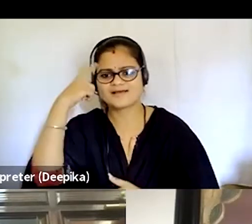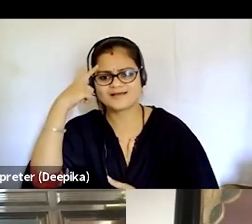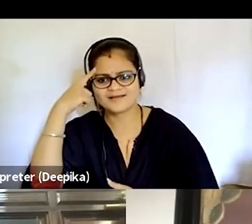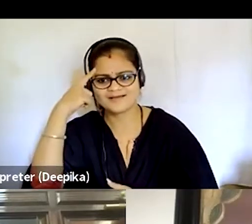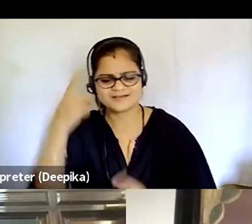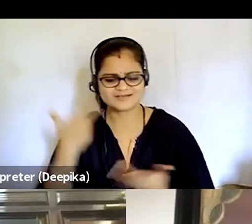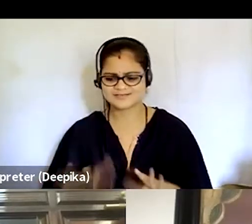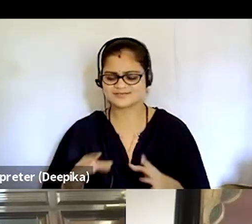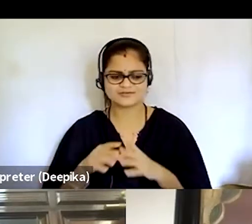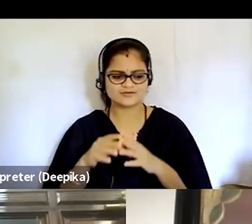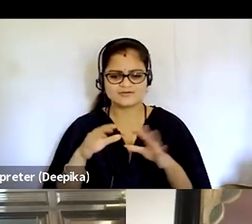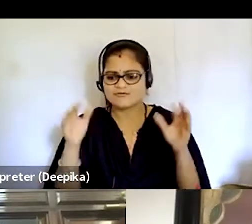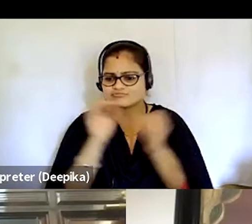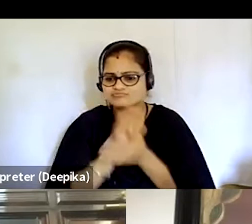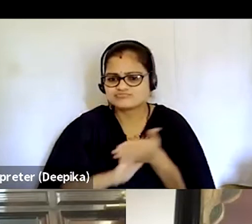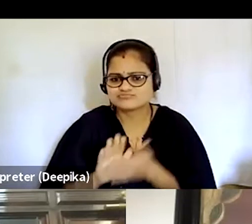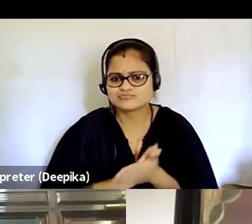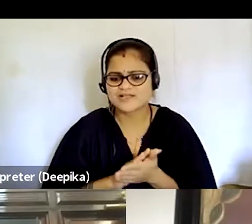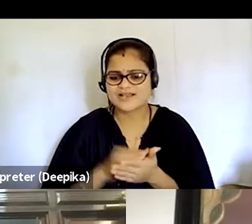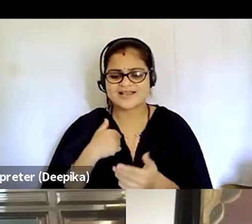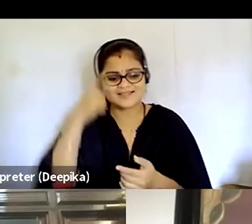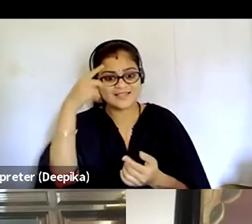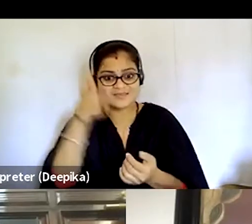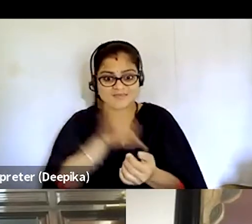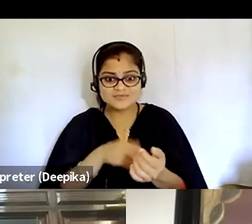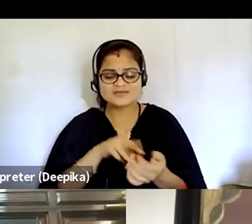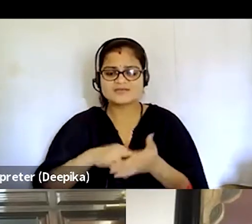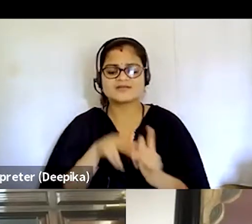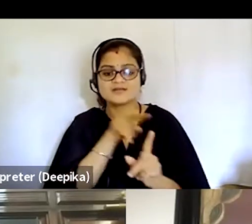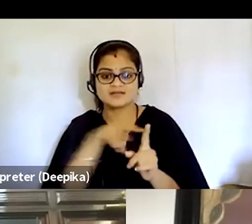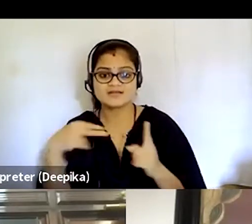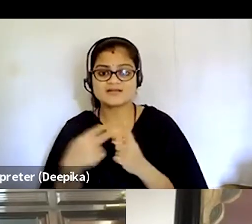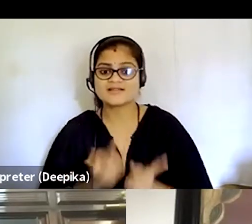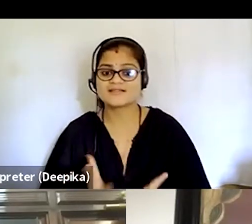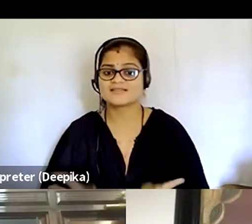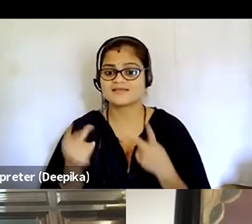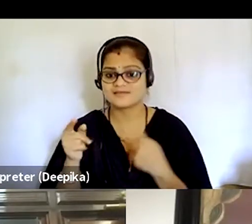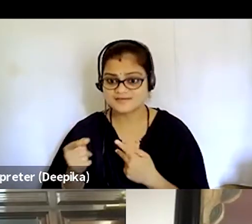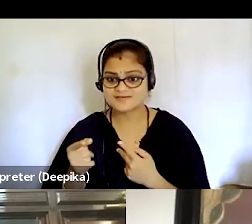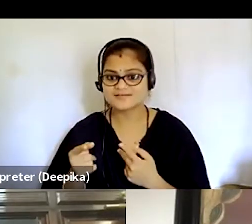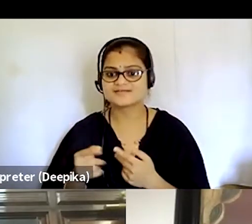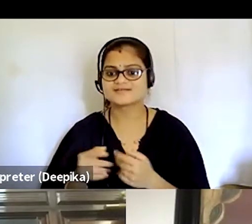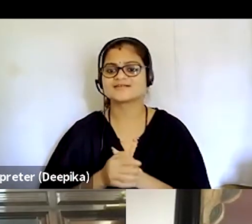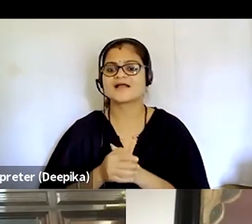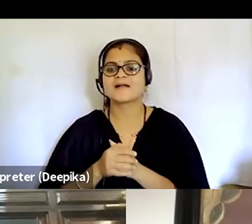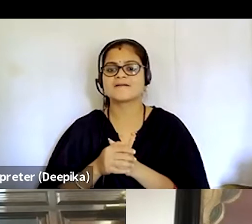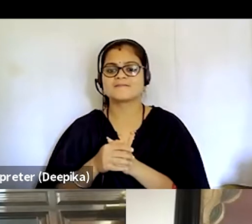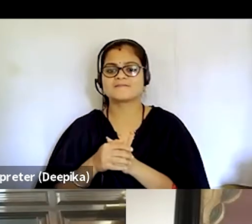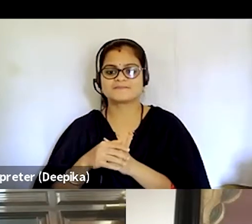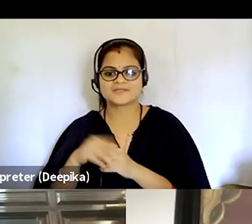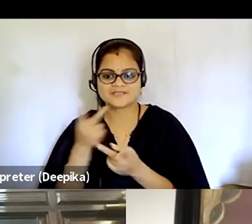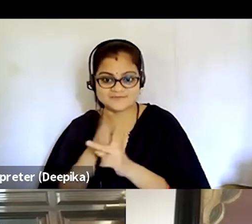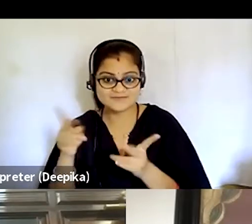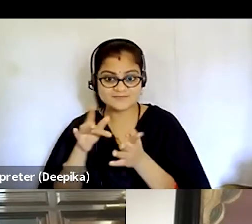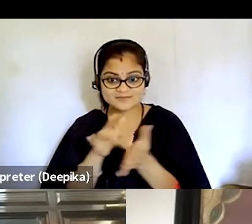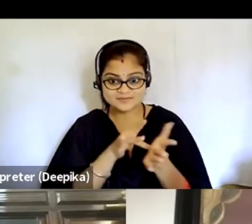know anything. And my taste in music was very different at the time. I was listening to very modern electric jazz, Chick Corea, Herbie Hancock, and all of that,